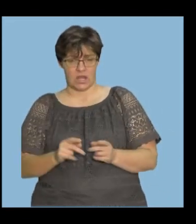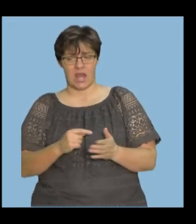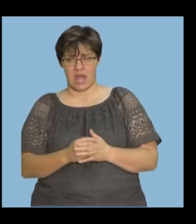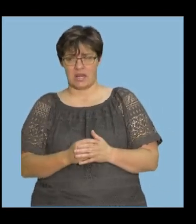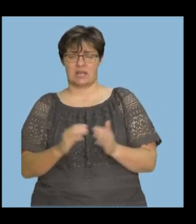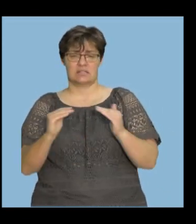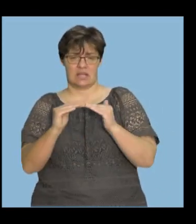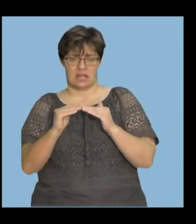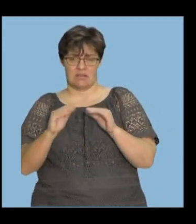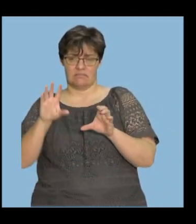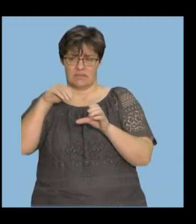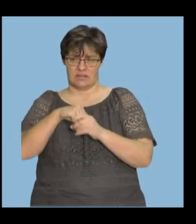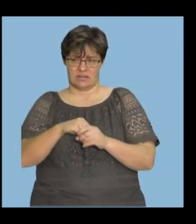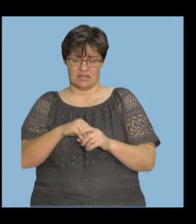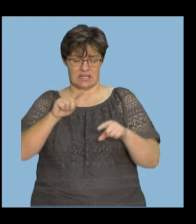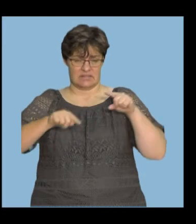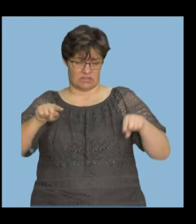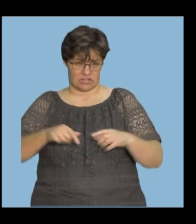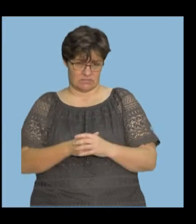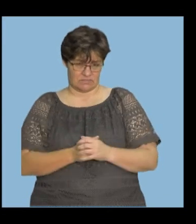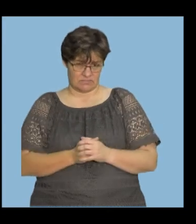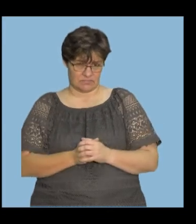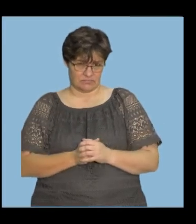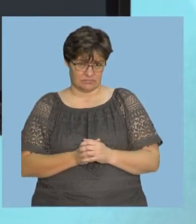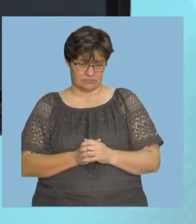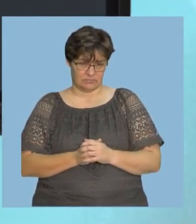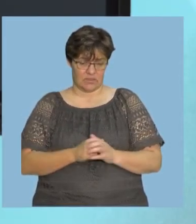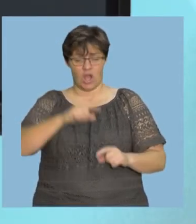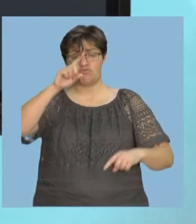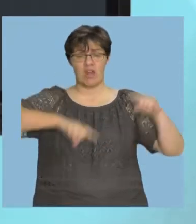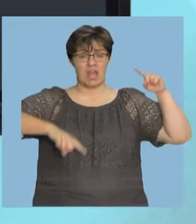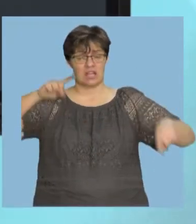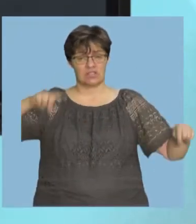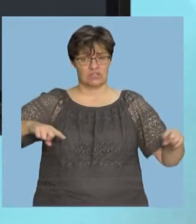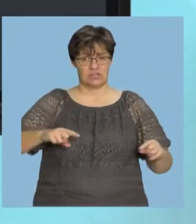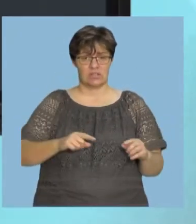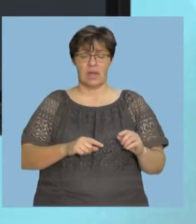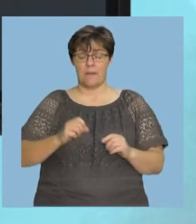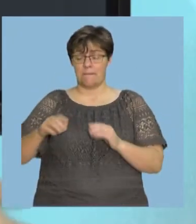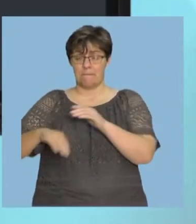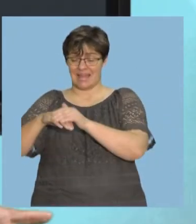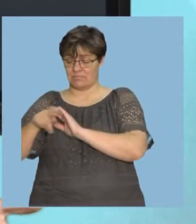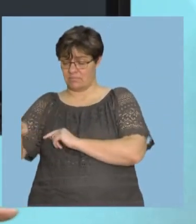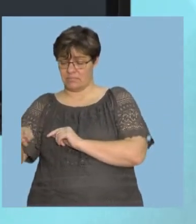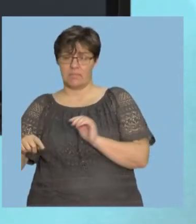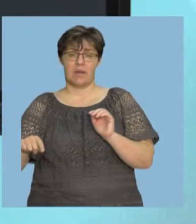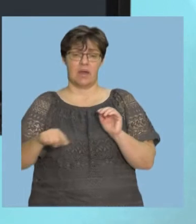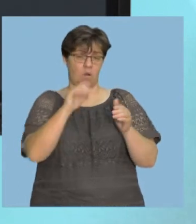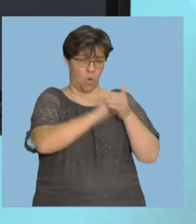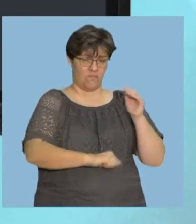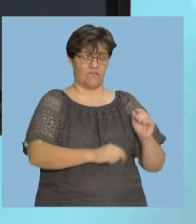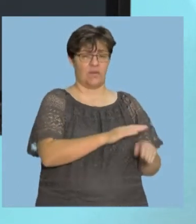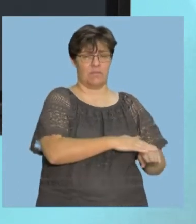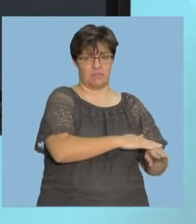deviation. And remember that the range is the maximum minus the minimum, which gives